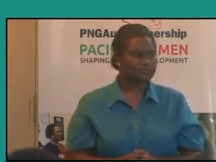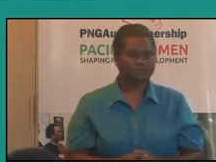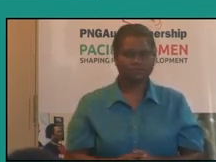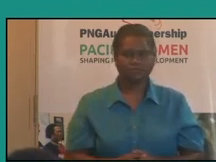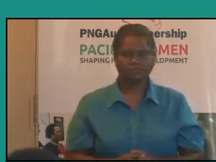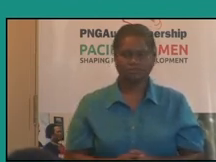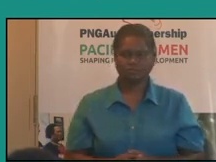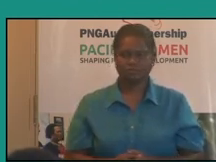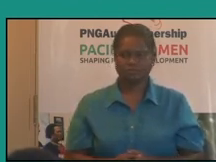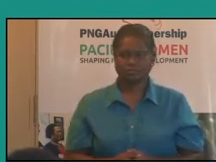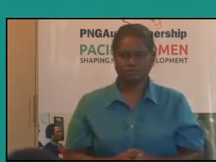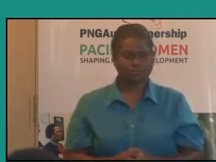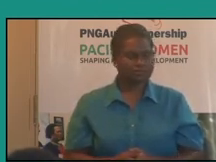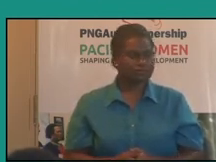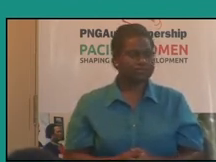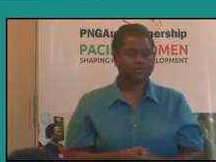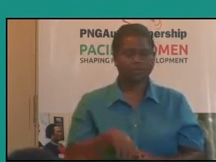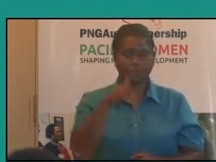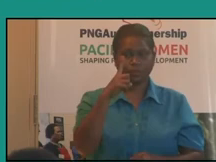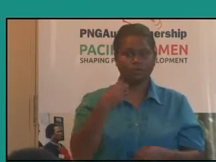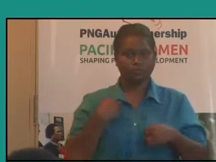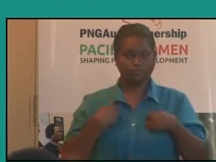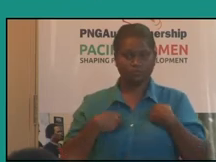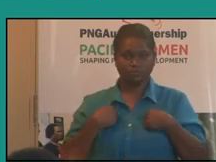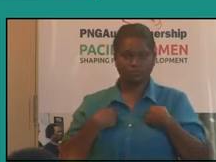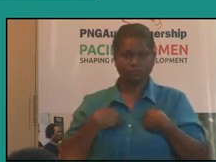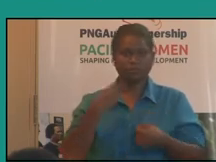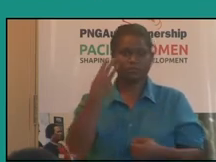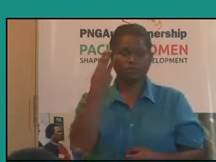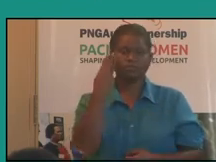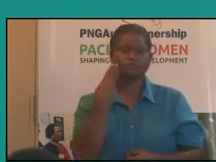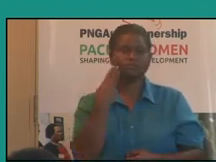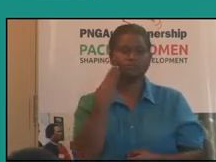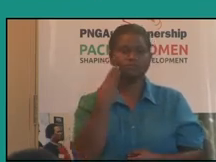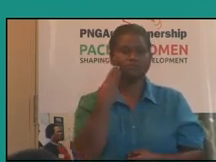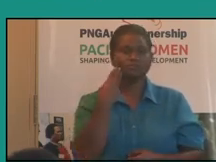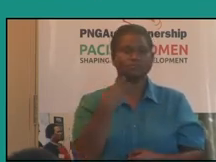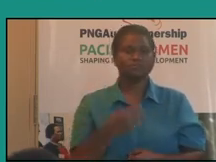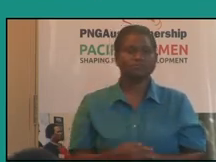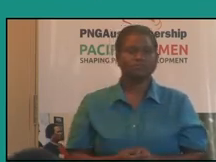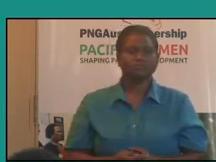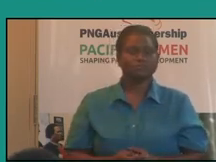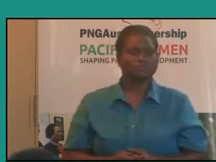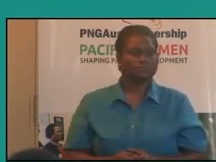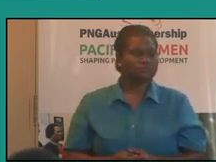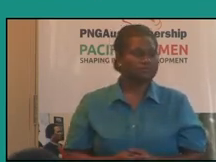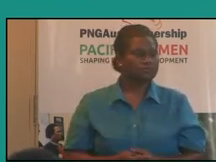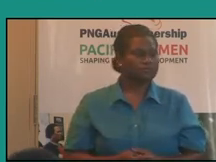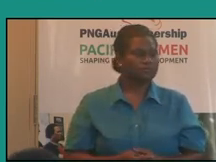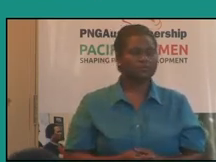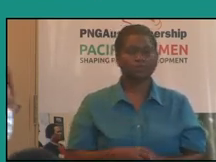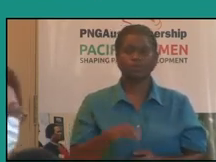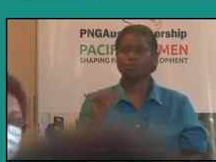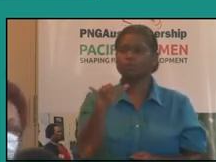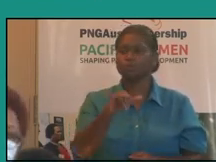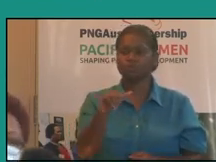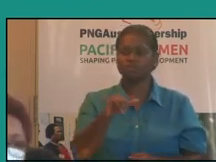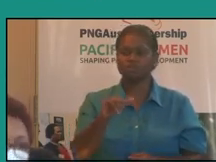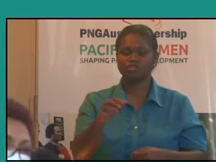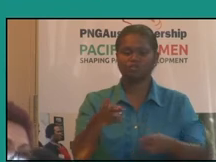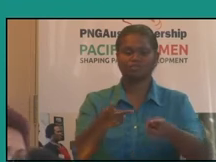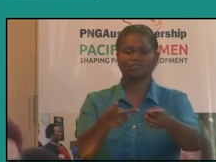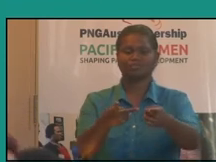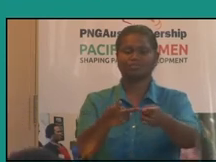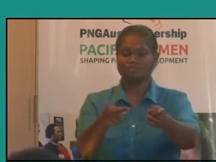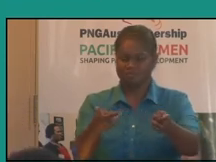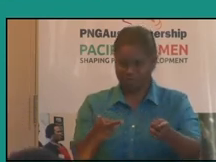campaigning. And also one of those issues about for a woman, that the knowledge about the electorate, for whatever electorate you want to contest for, you must know the